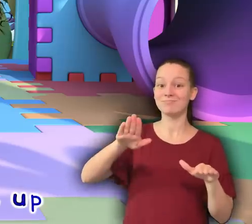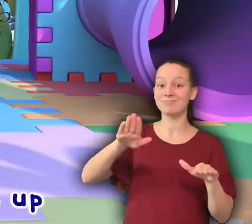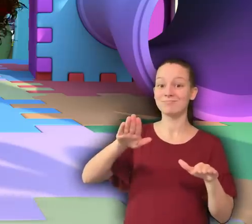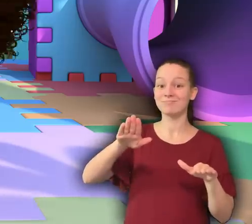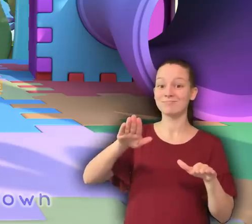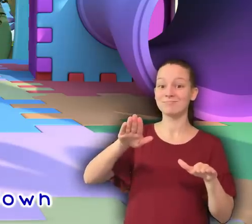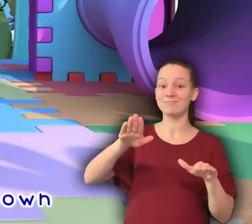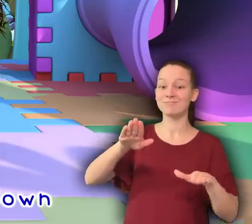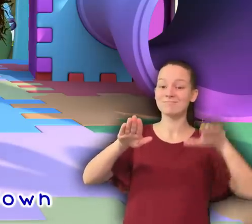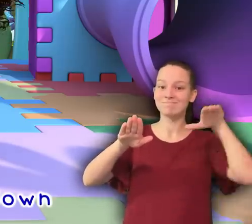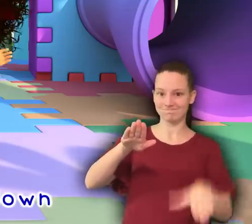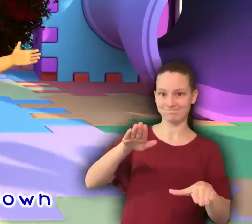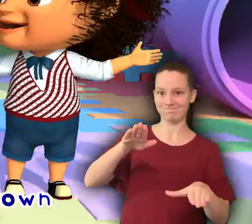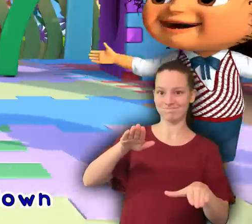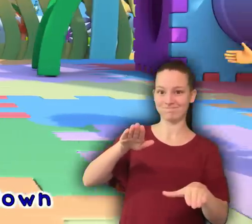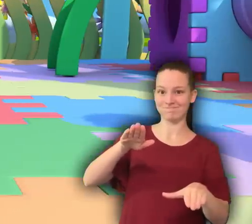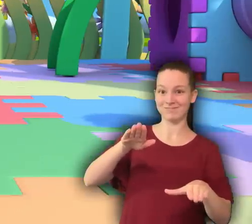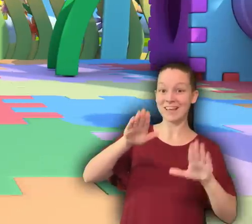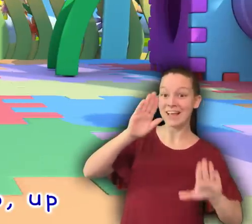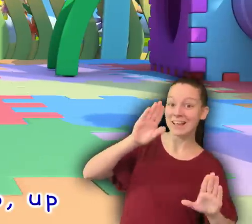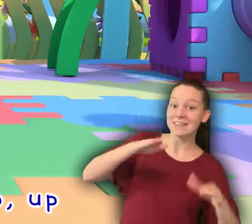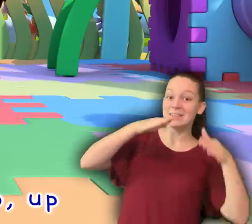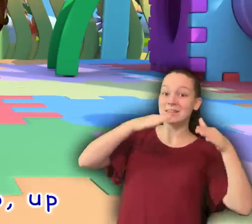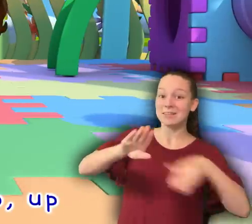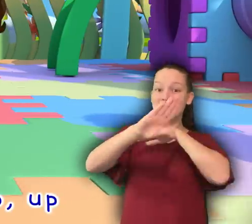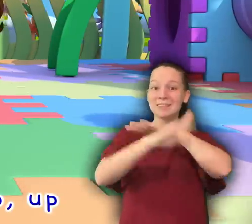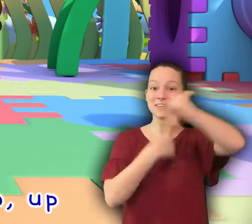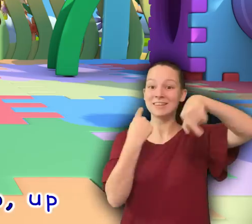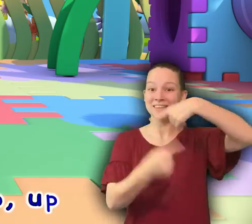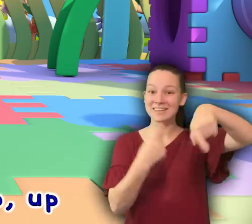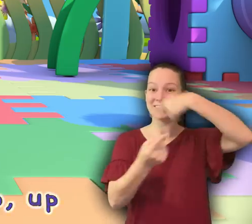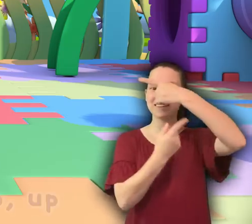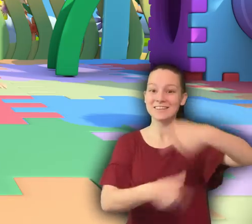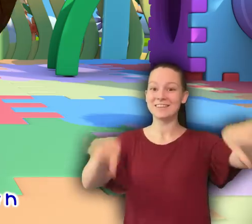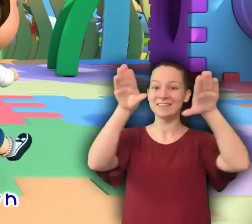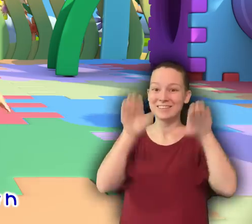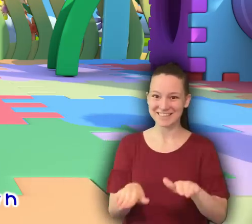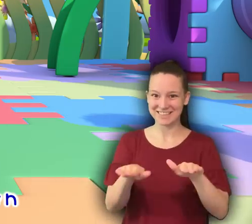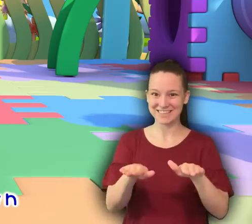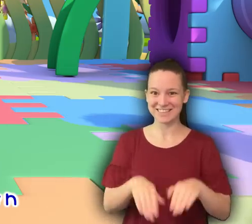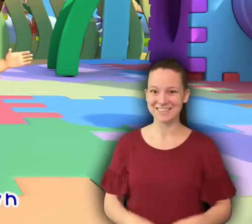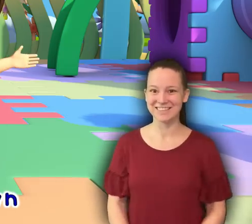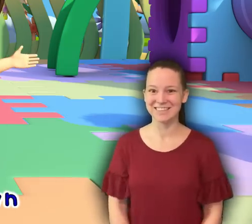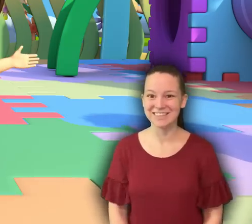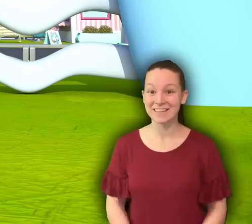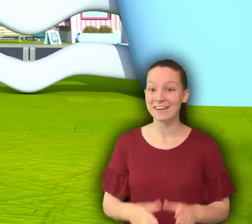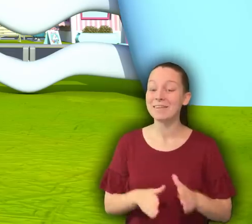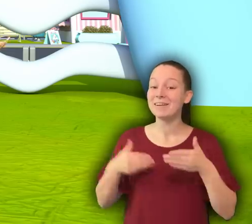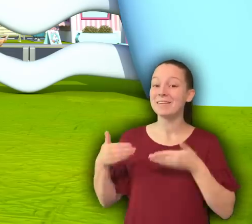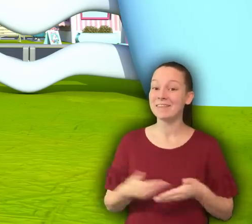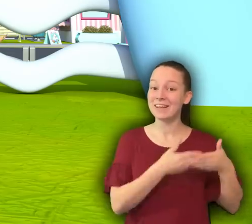right foot up you put your left foot down you swing yourself up up and bring yourself down